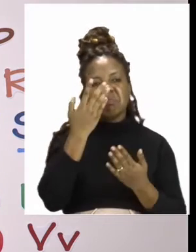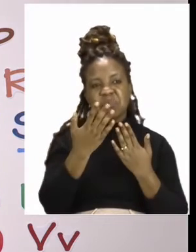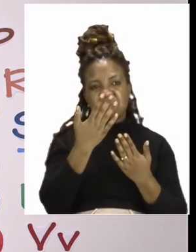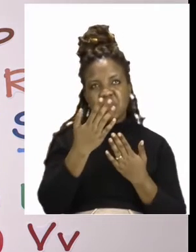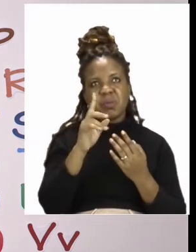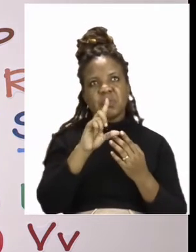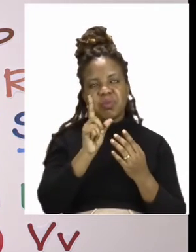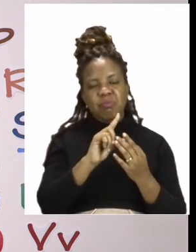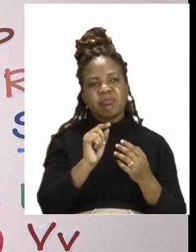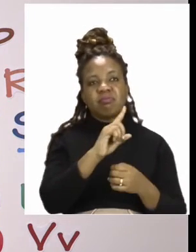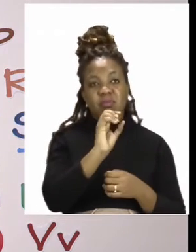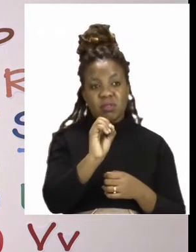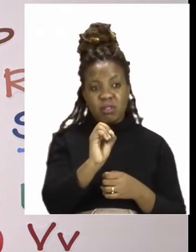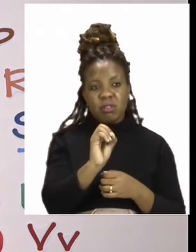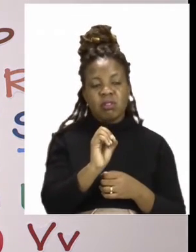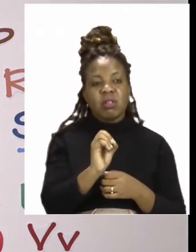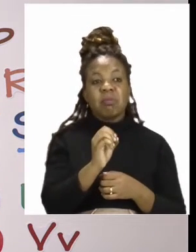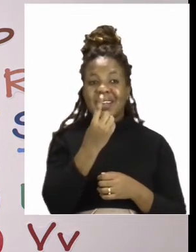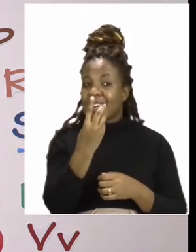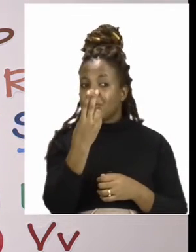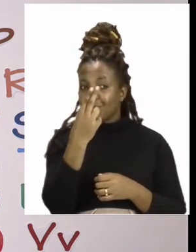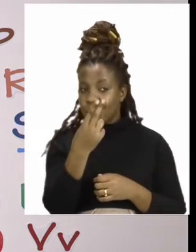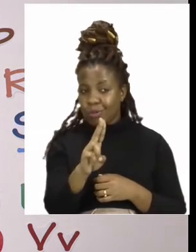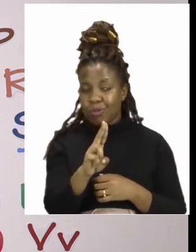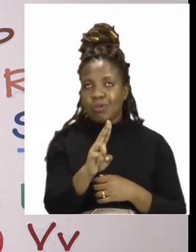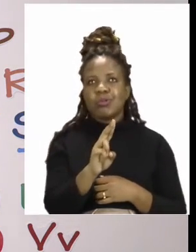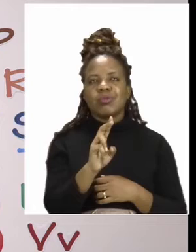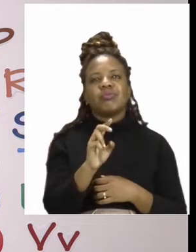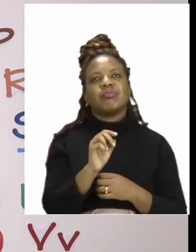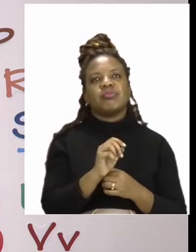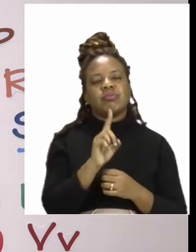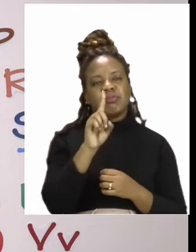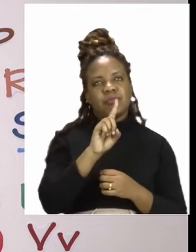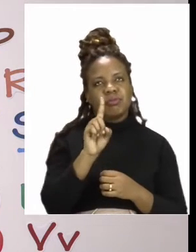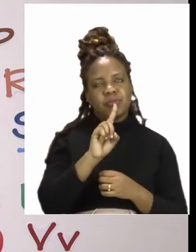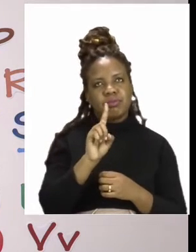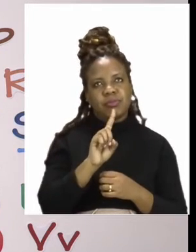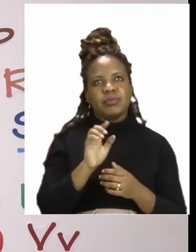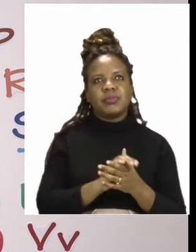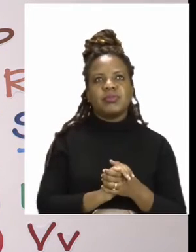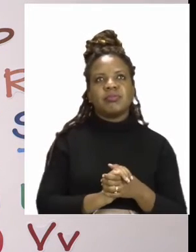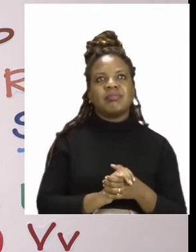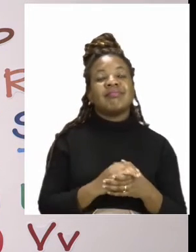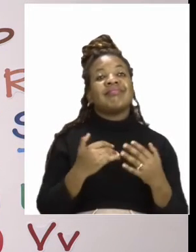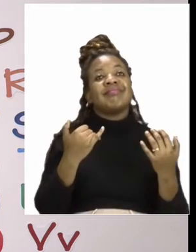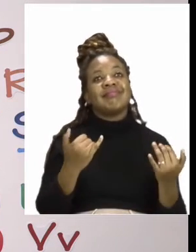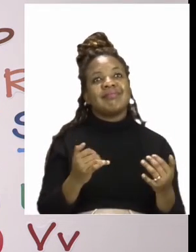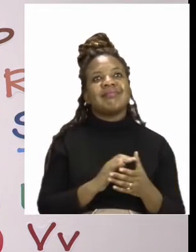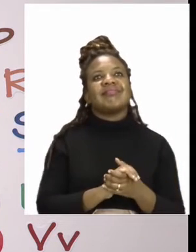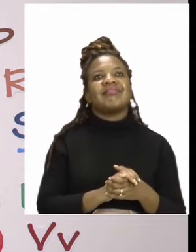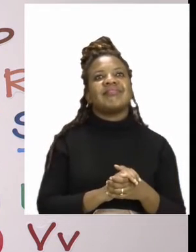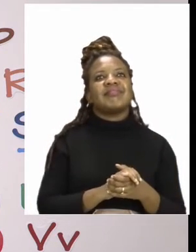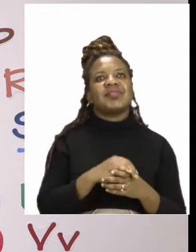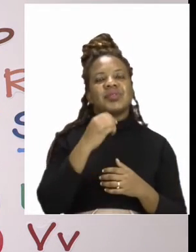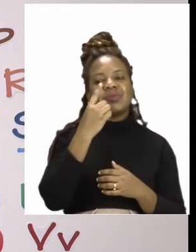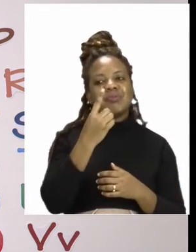So I have colored the number 10. And I hope you've also colored yours as well. Now we do the